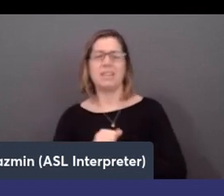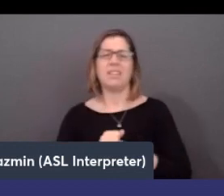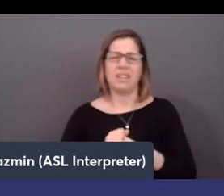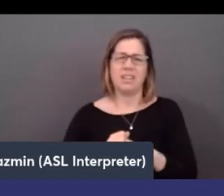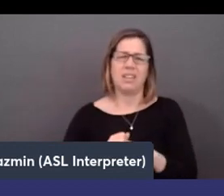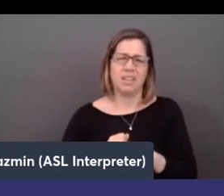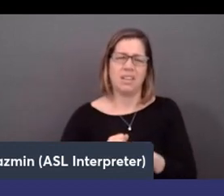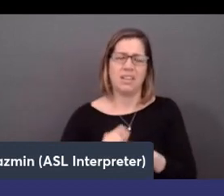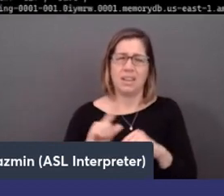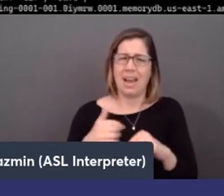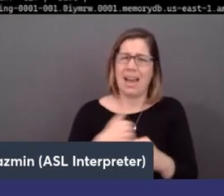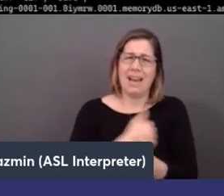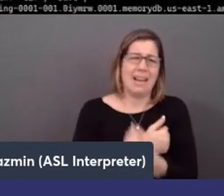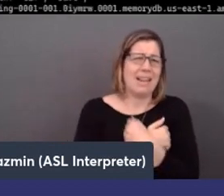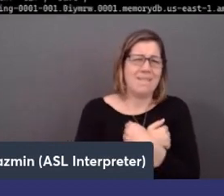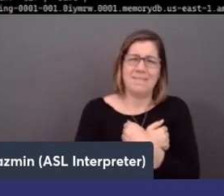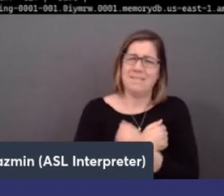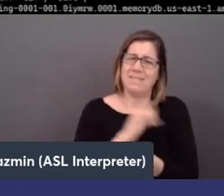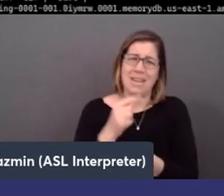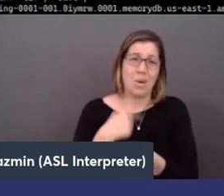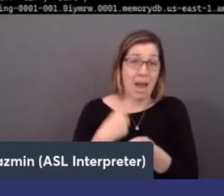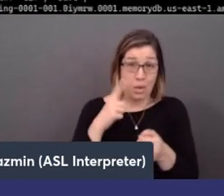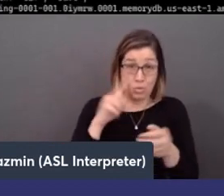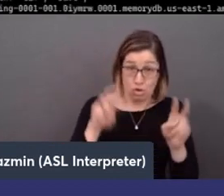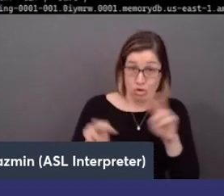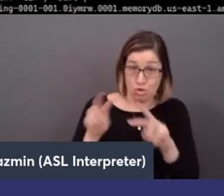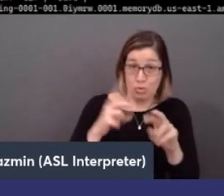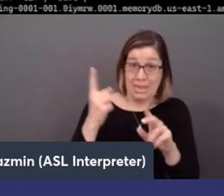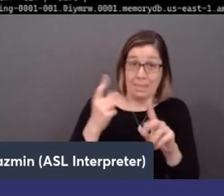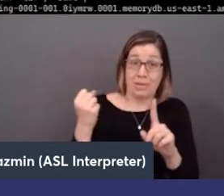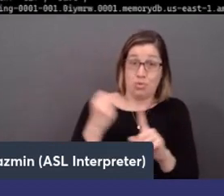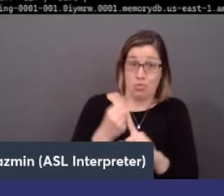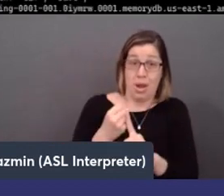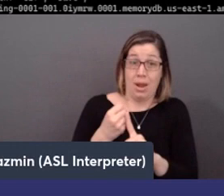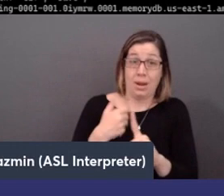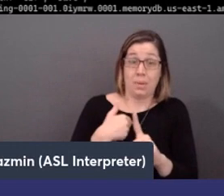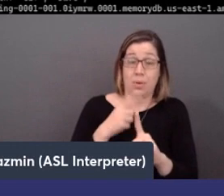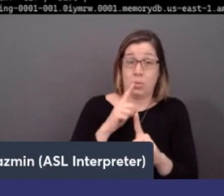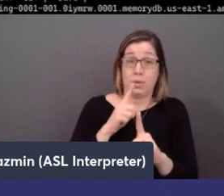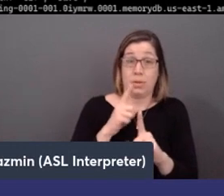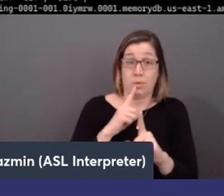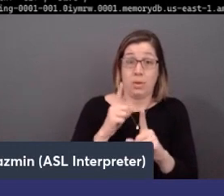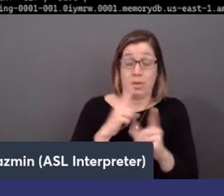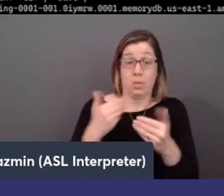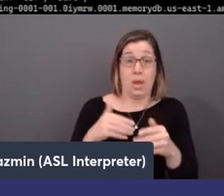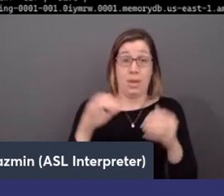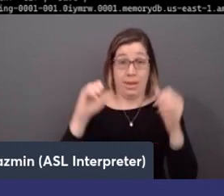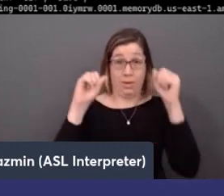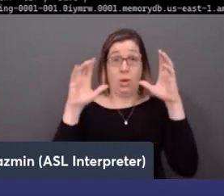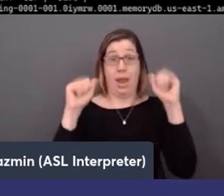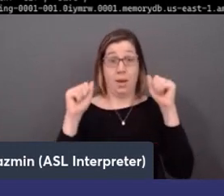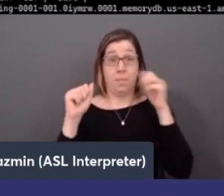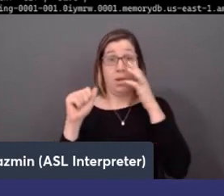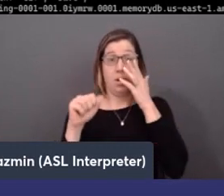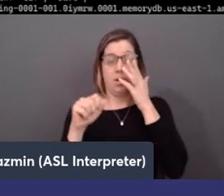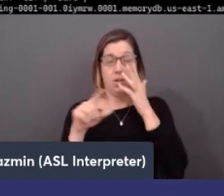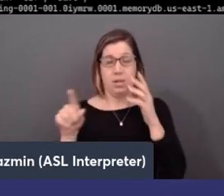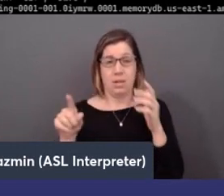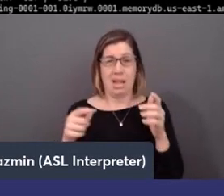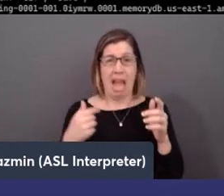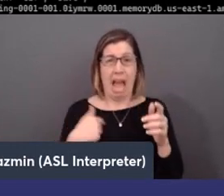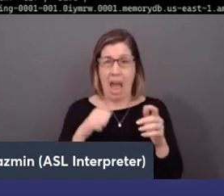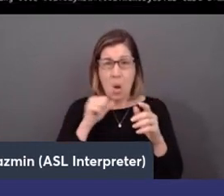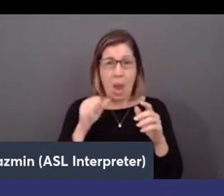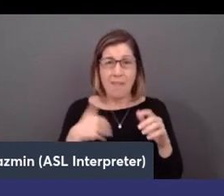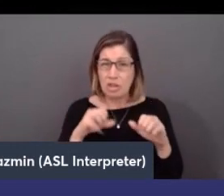out, something that struck me that was really really incredible about all of this was I don't have to do anything except